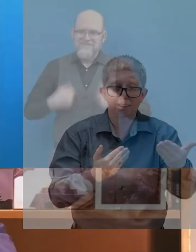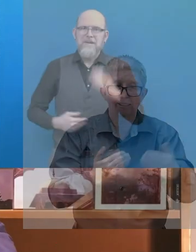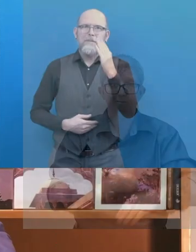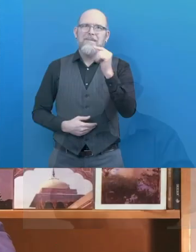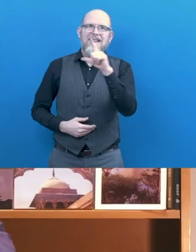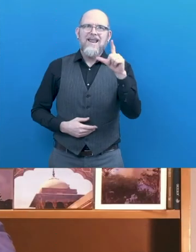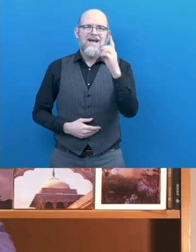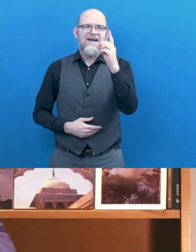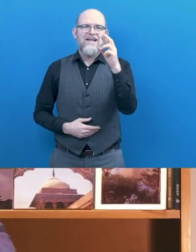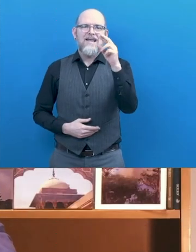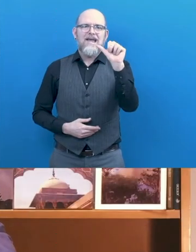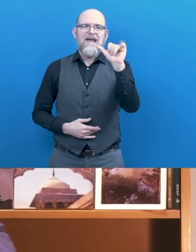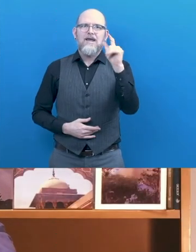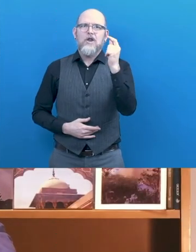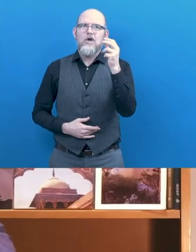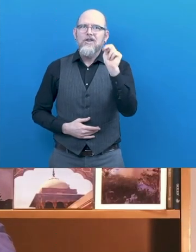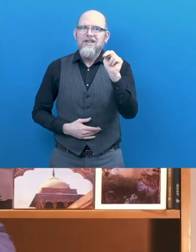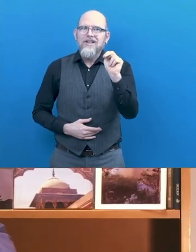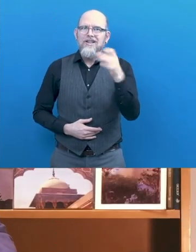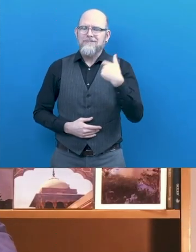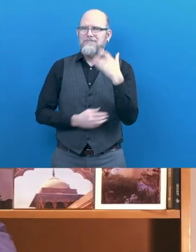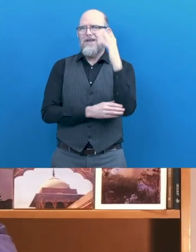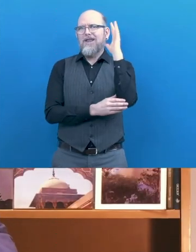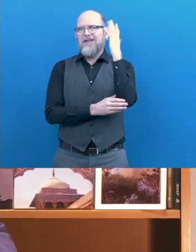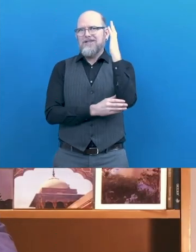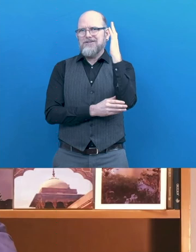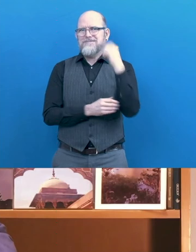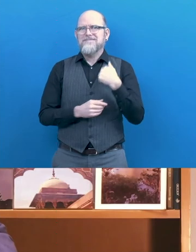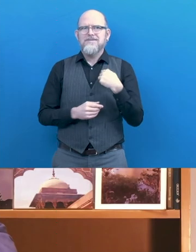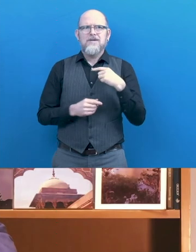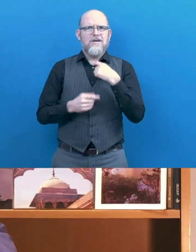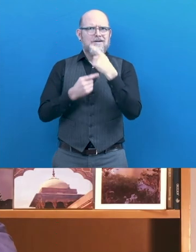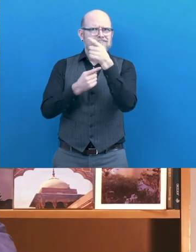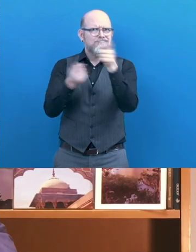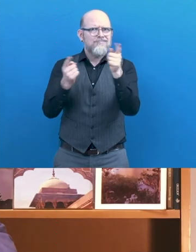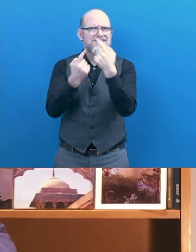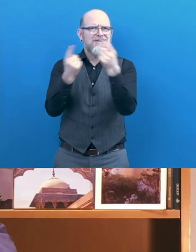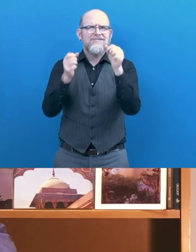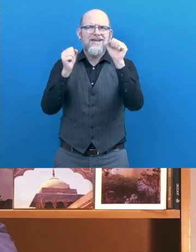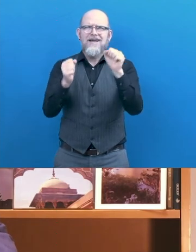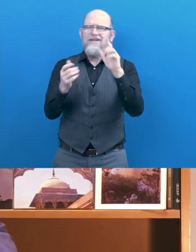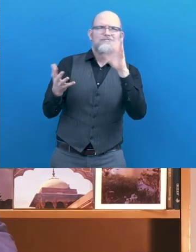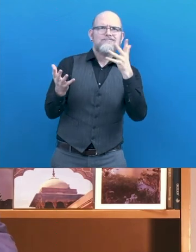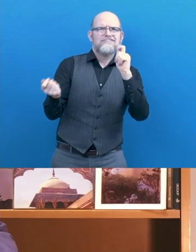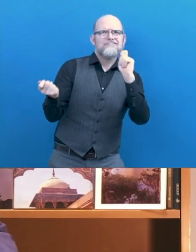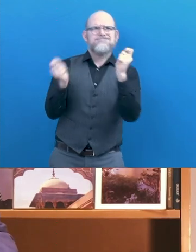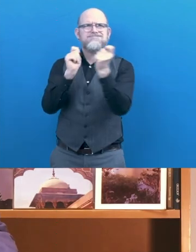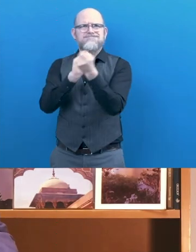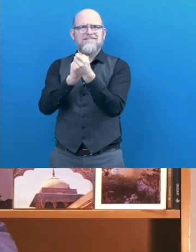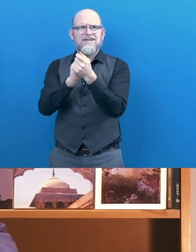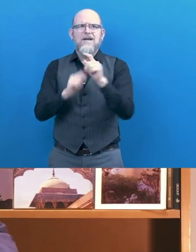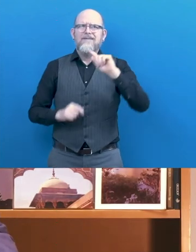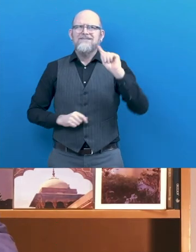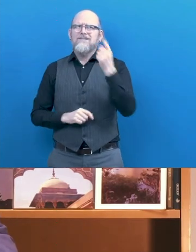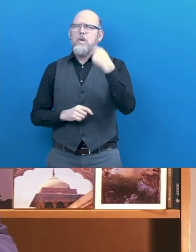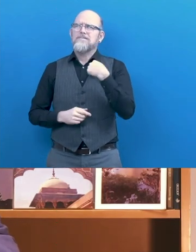Hi, I'm Bill Drayton from Ashoka. Everyone a changemaker. First,